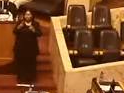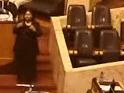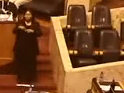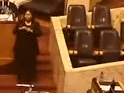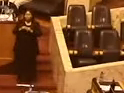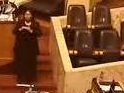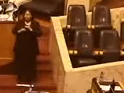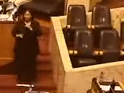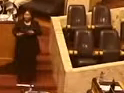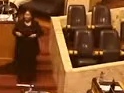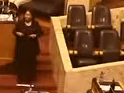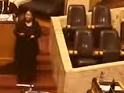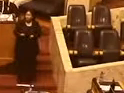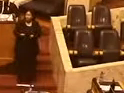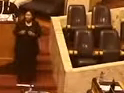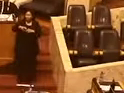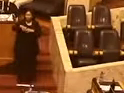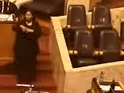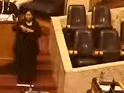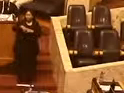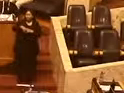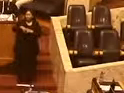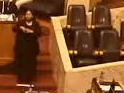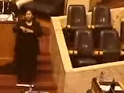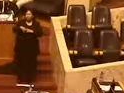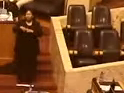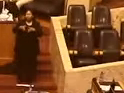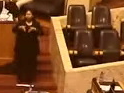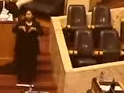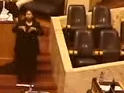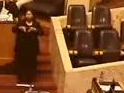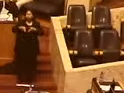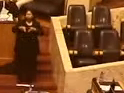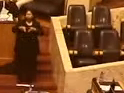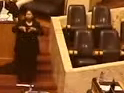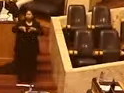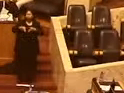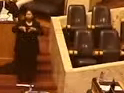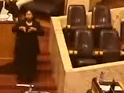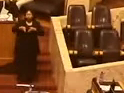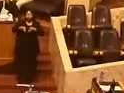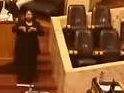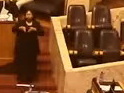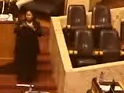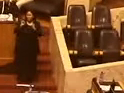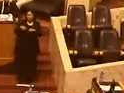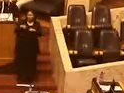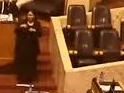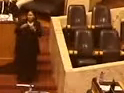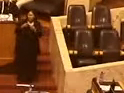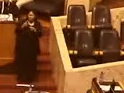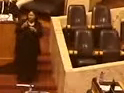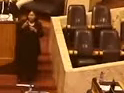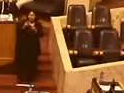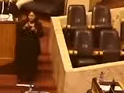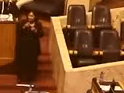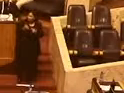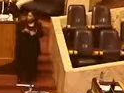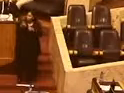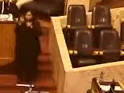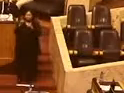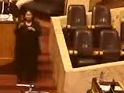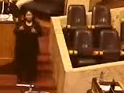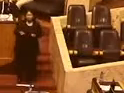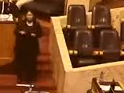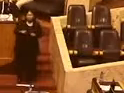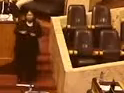underspend the provincial road maintenance grant, we agree that we can't be retaining any money or we can't be